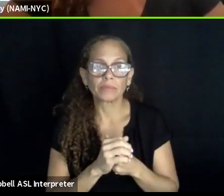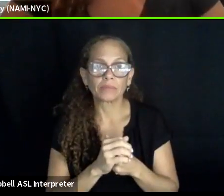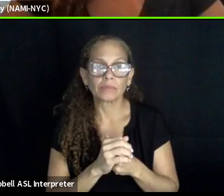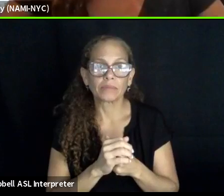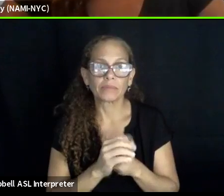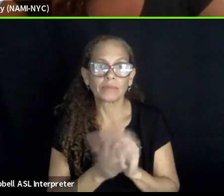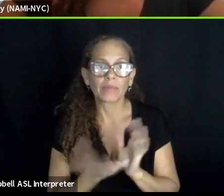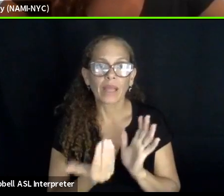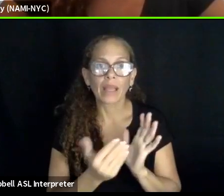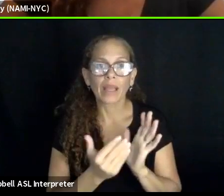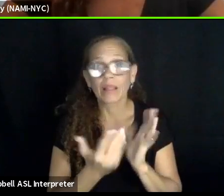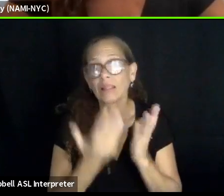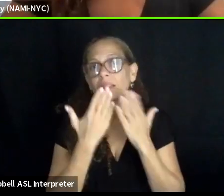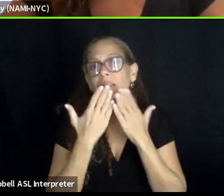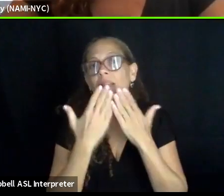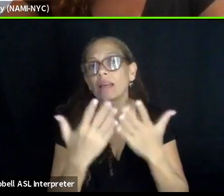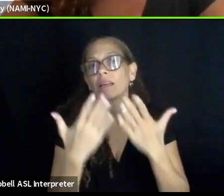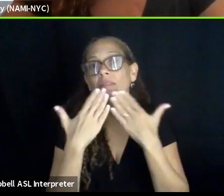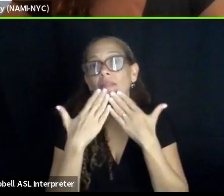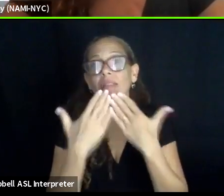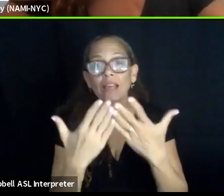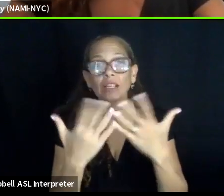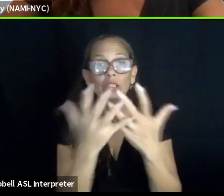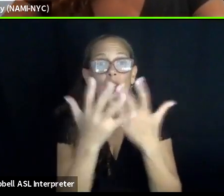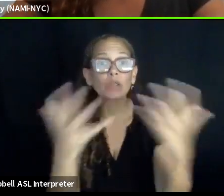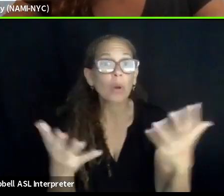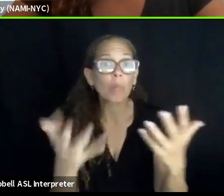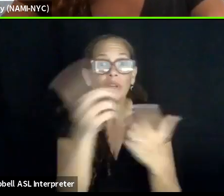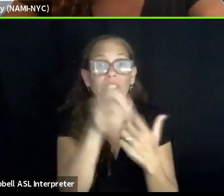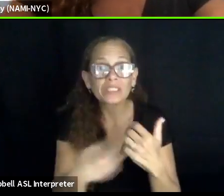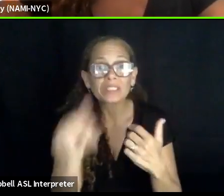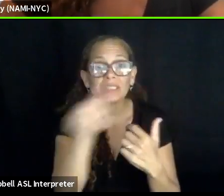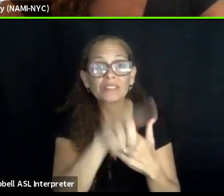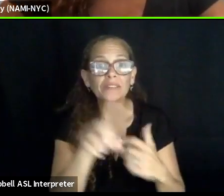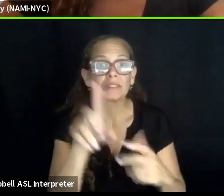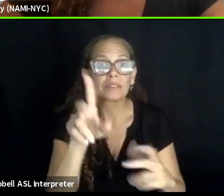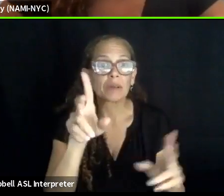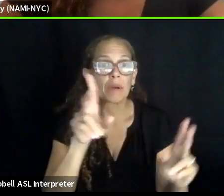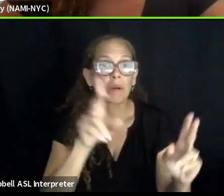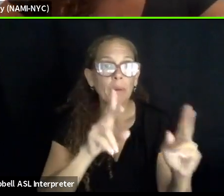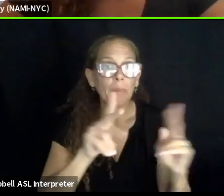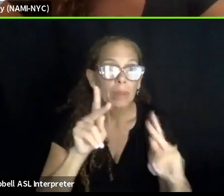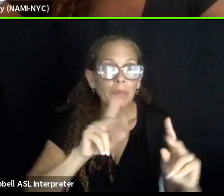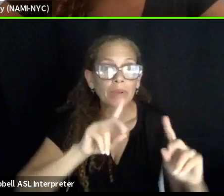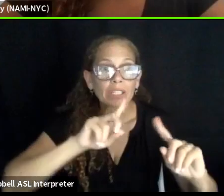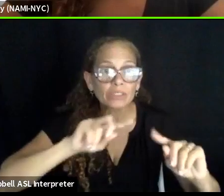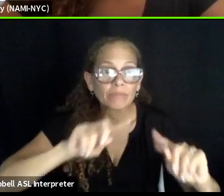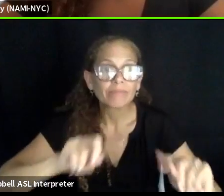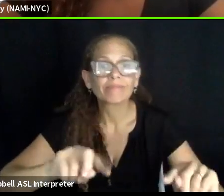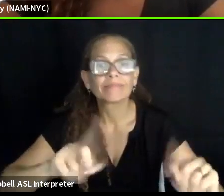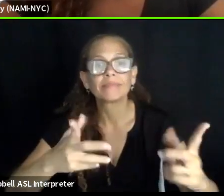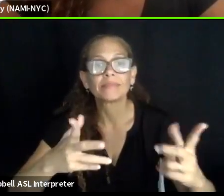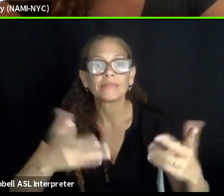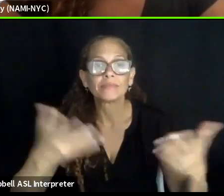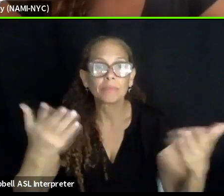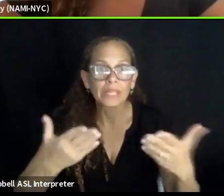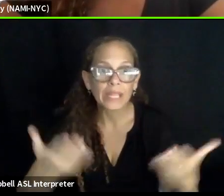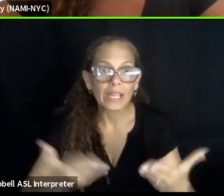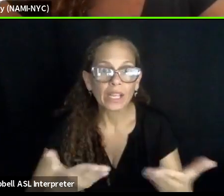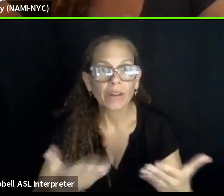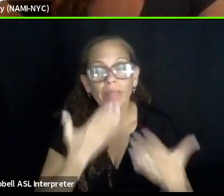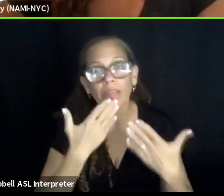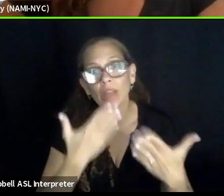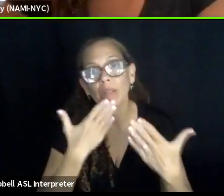Again, thank you so much to all of you, for all of our attendees, for being here.